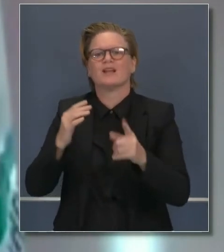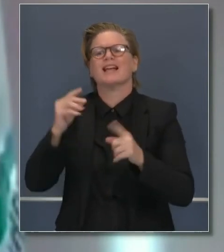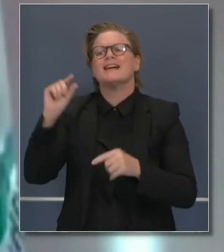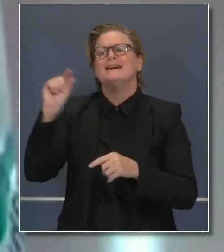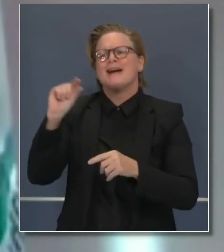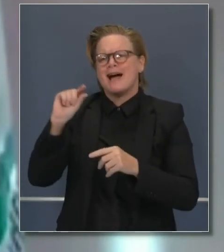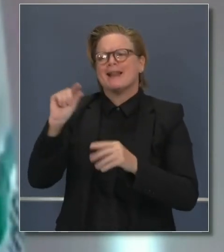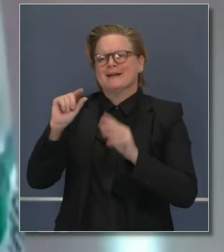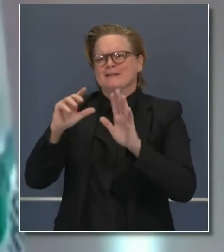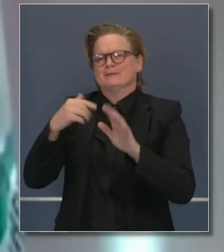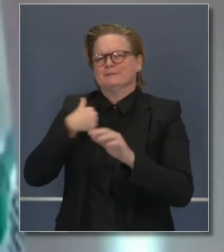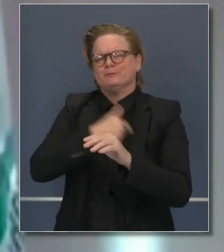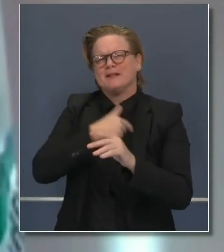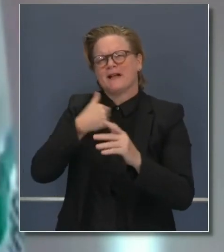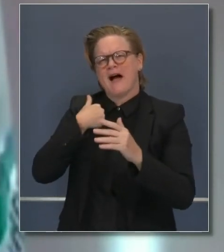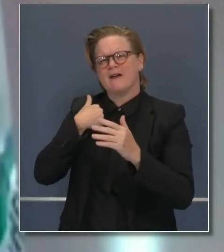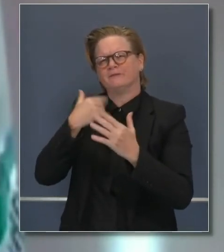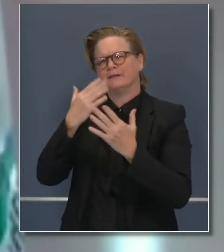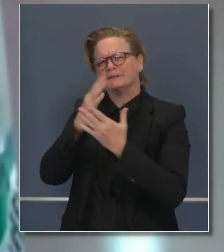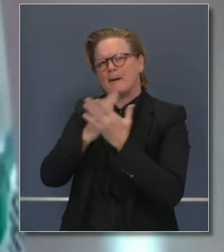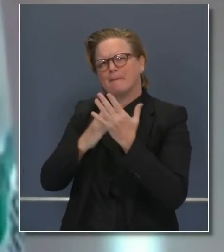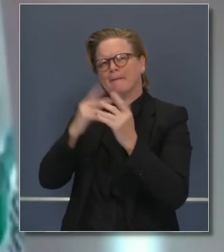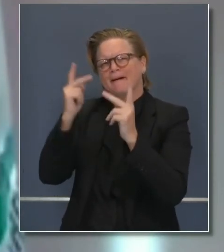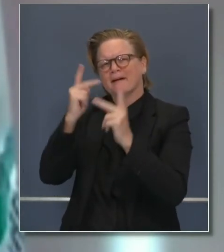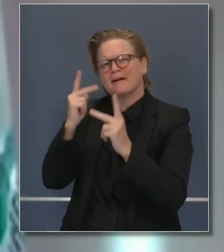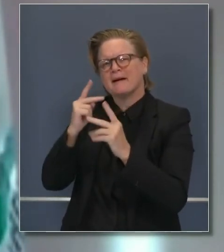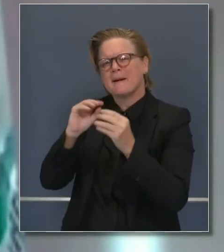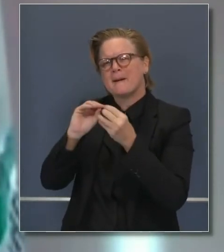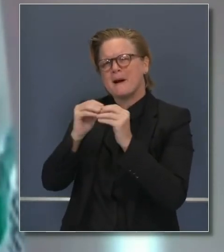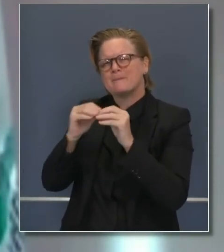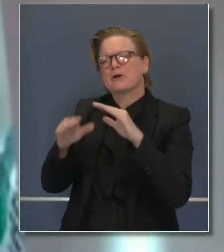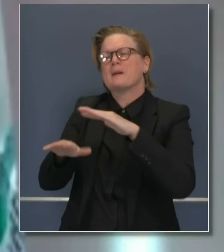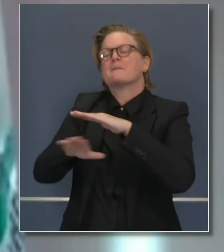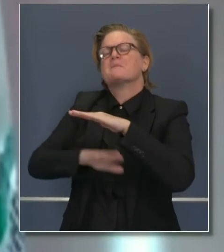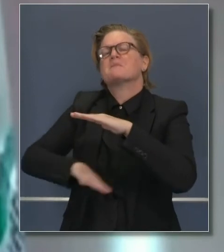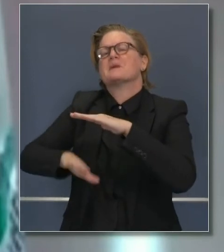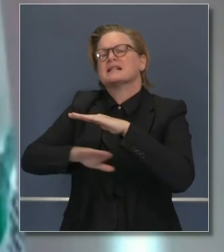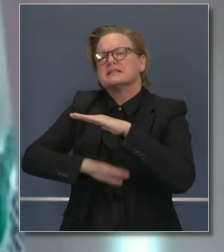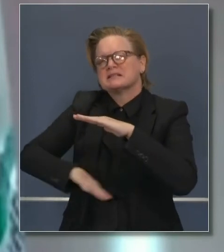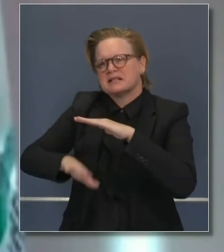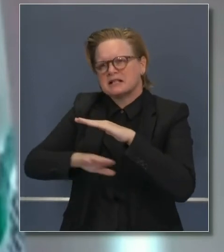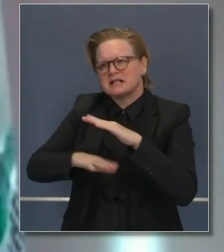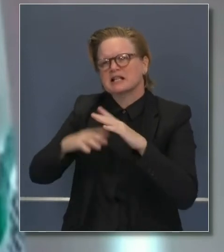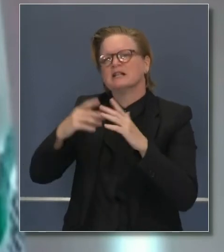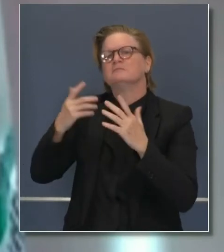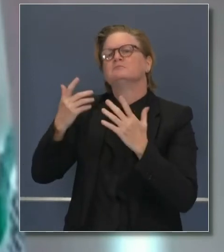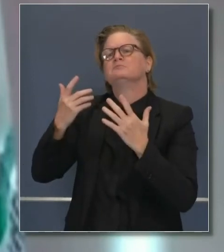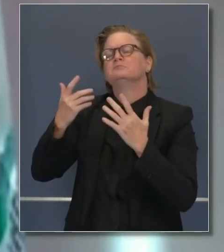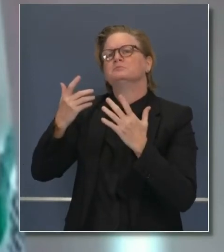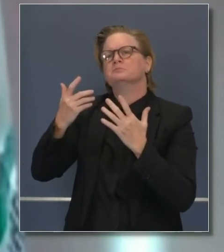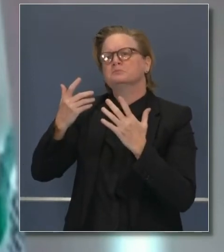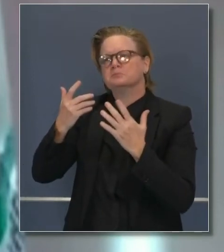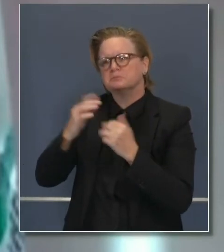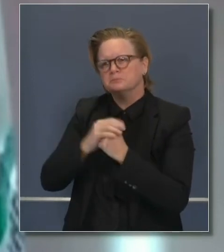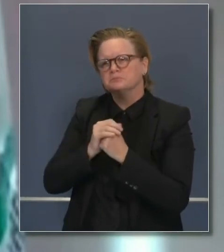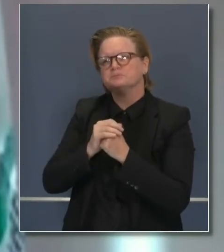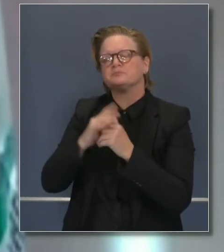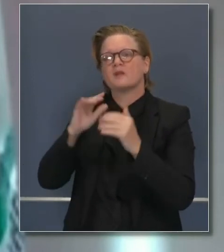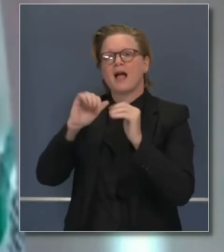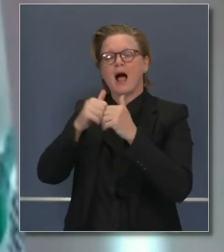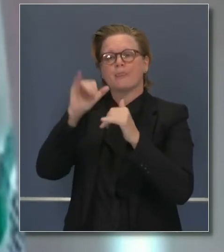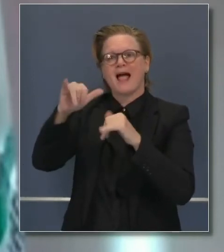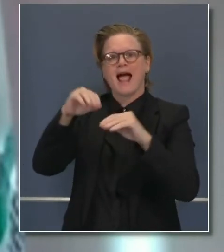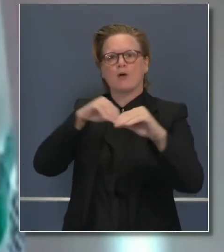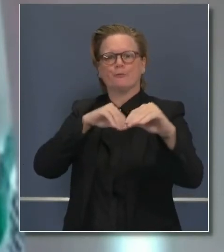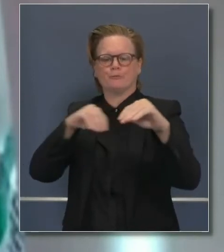it's rudimentary, but we depend on it nonetheless, of seeing how movement's actually happening. You can tell just based